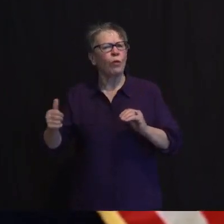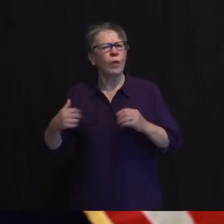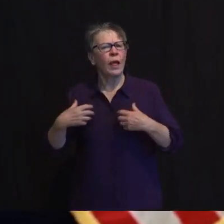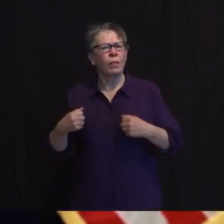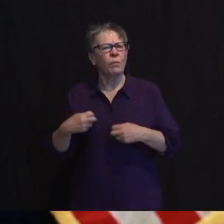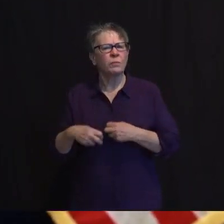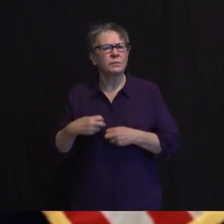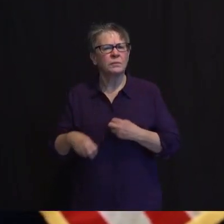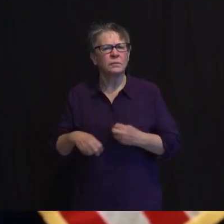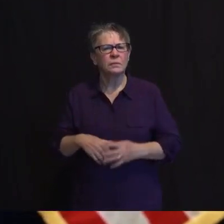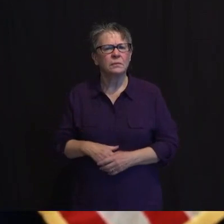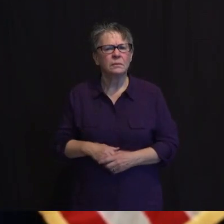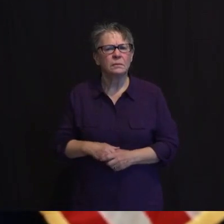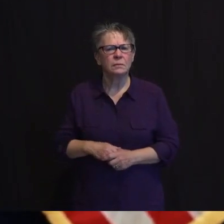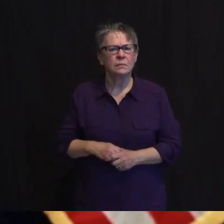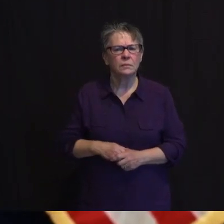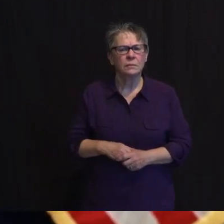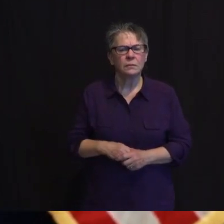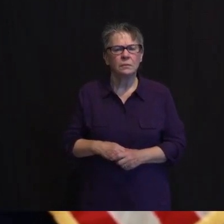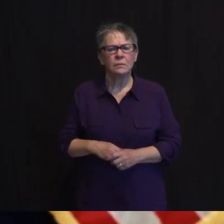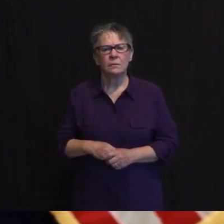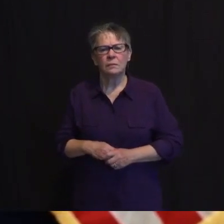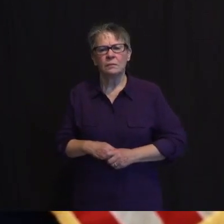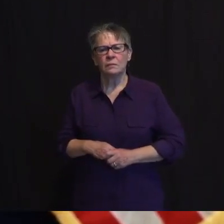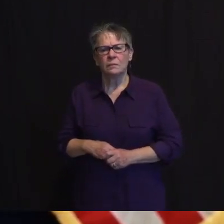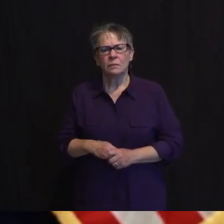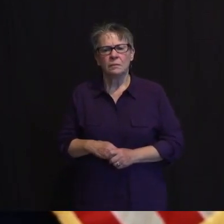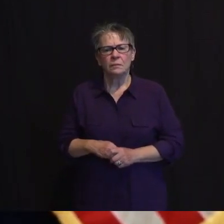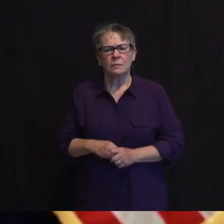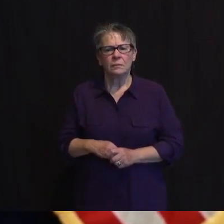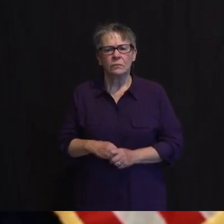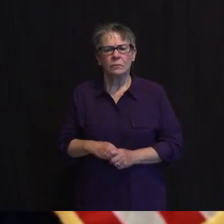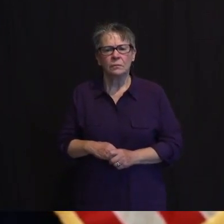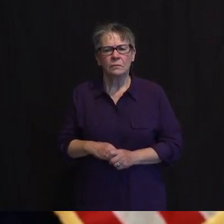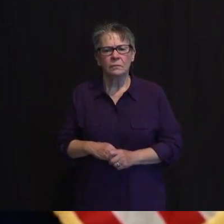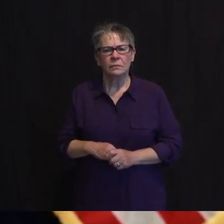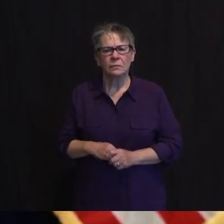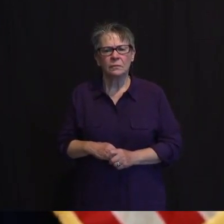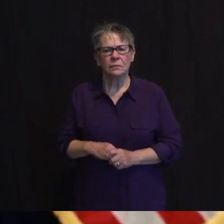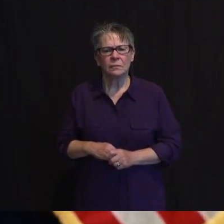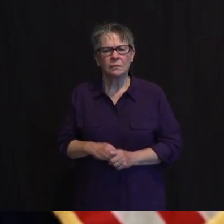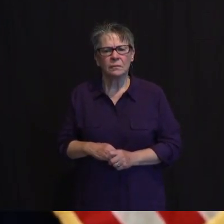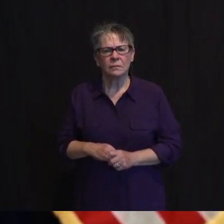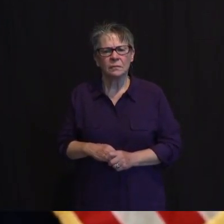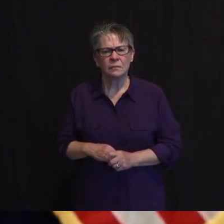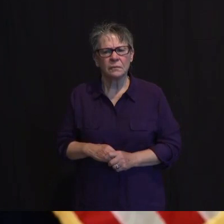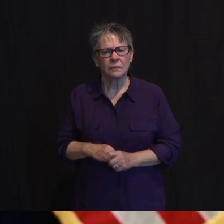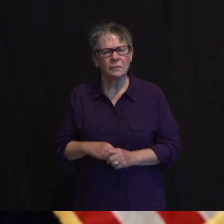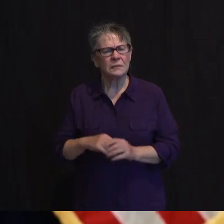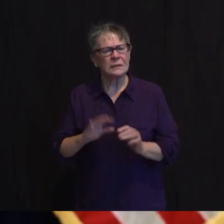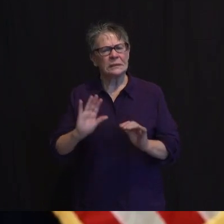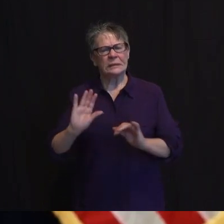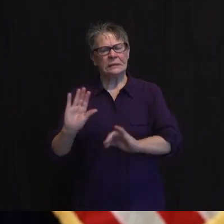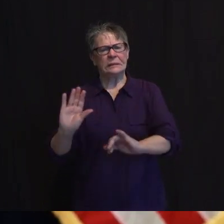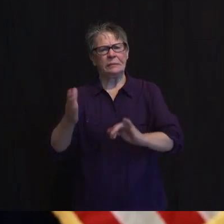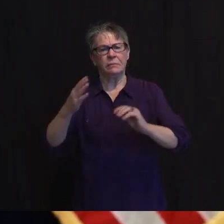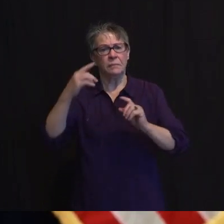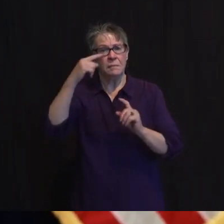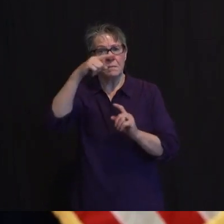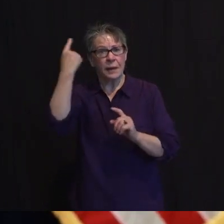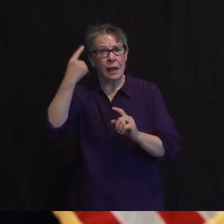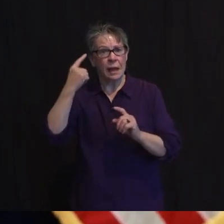American number. It's down a little bit, I think, but not much, but it's still about 50% more than the representation of the